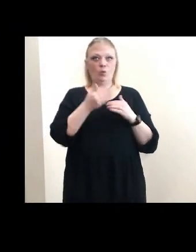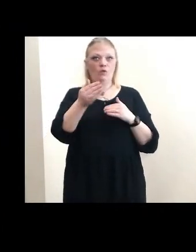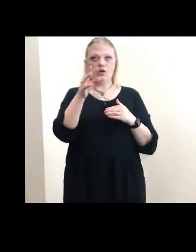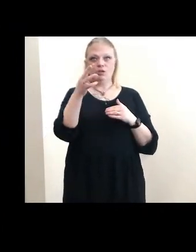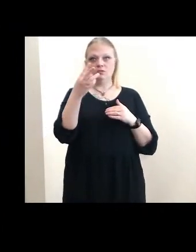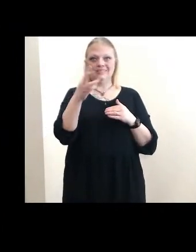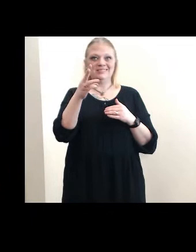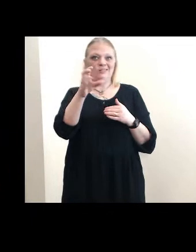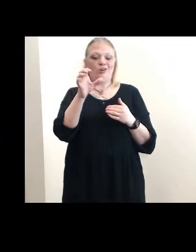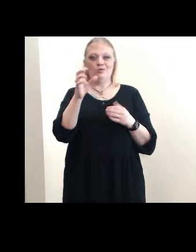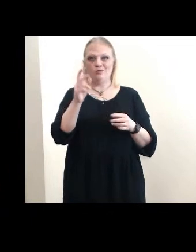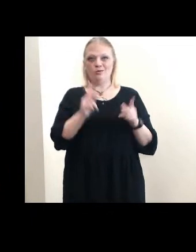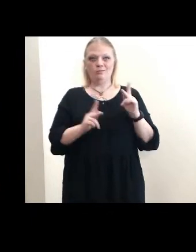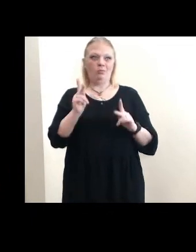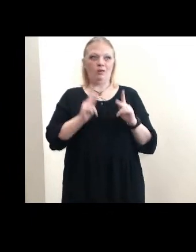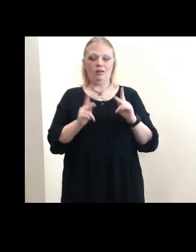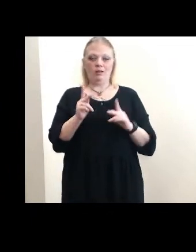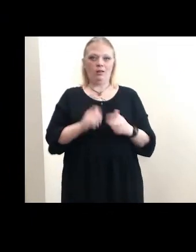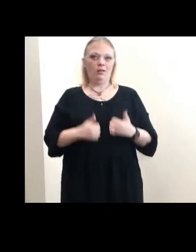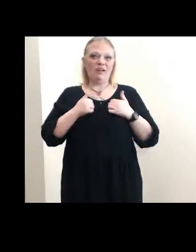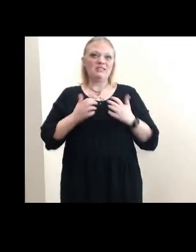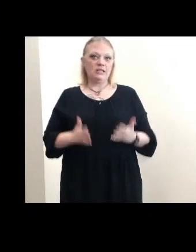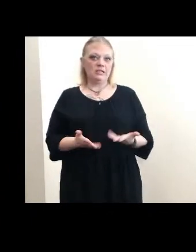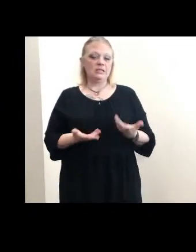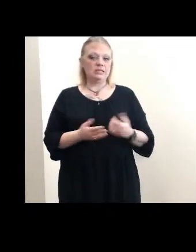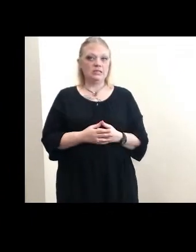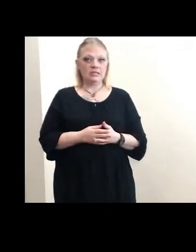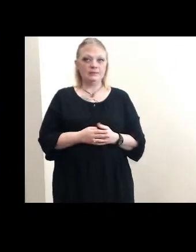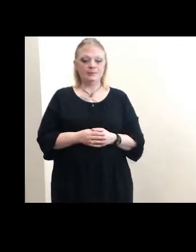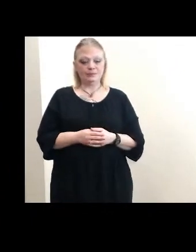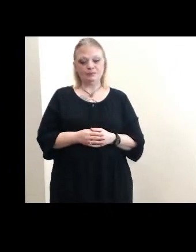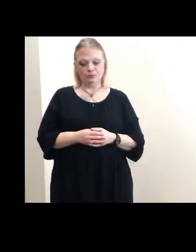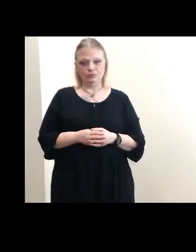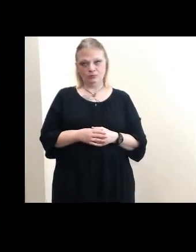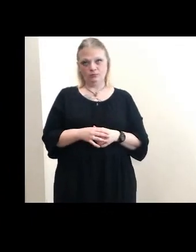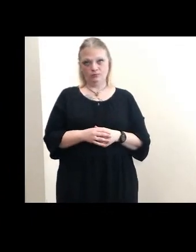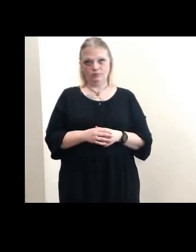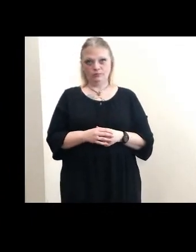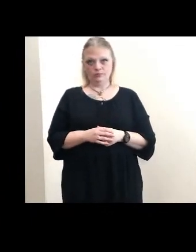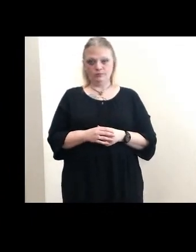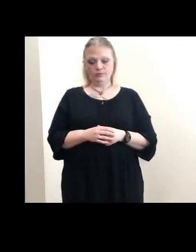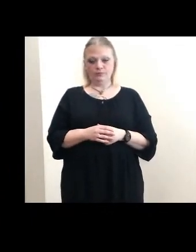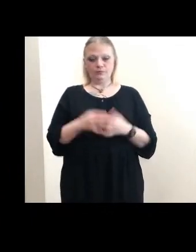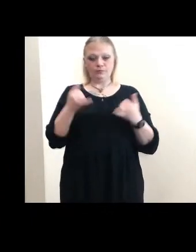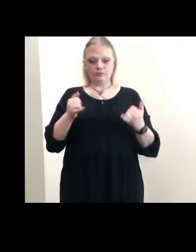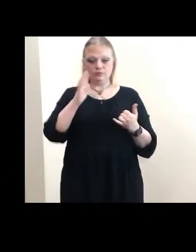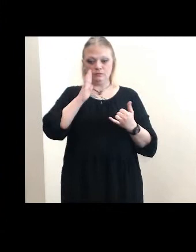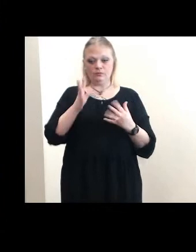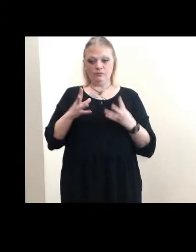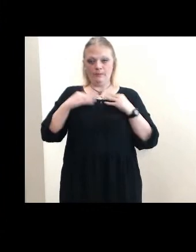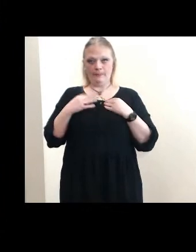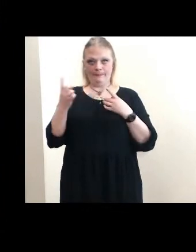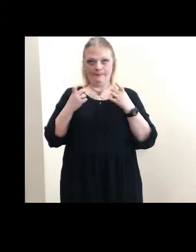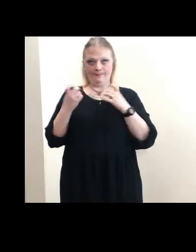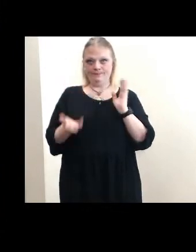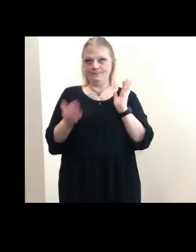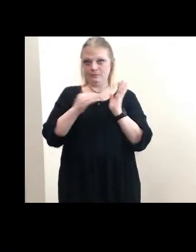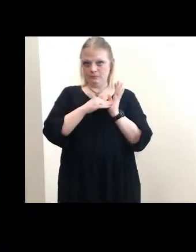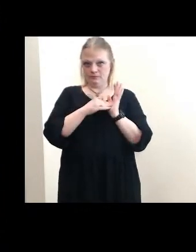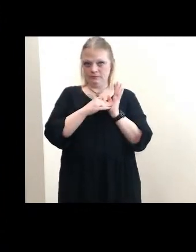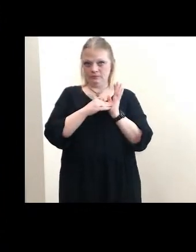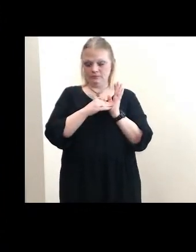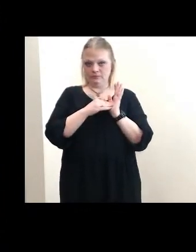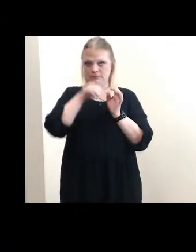1,600 of our fellow residents, I should say. We will open it up to questions. Once again,